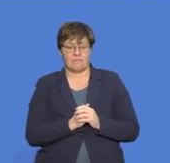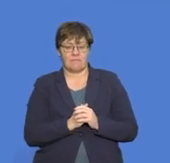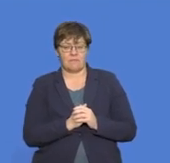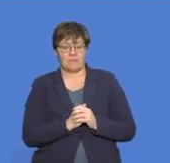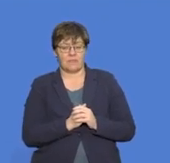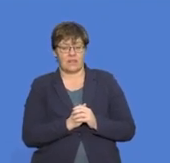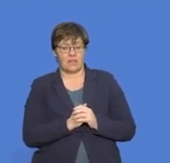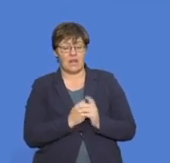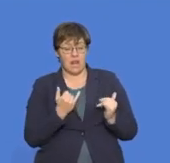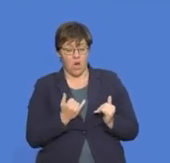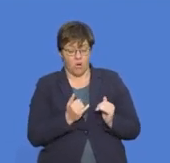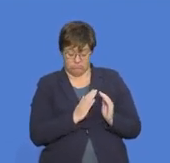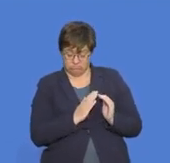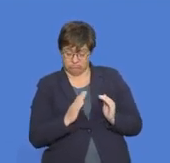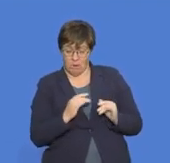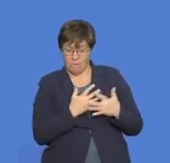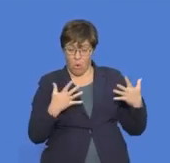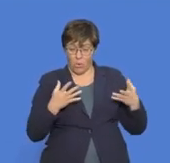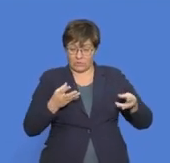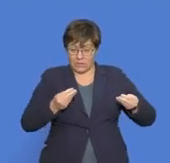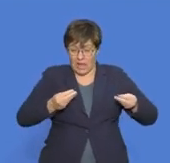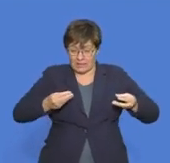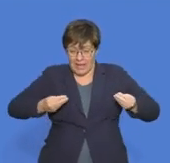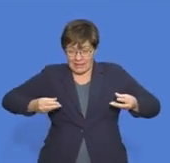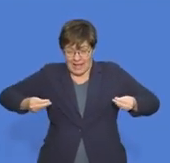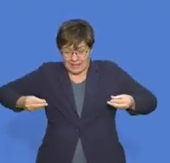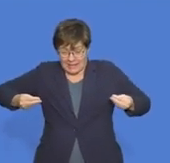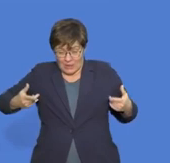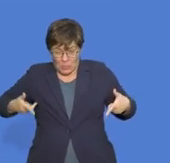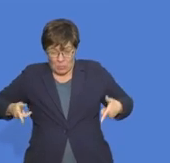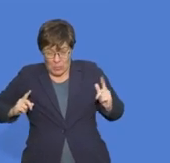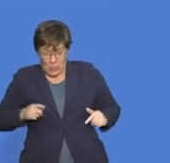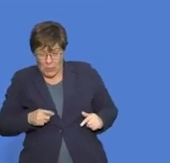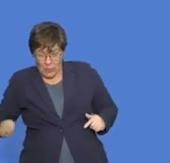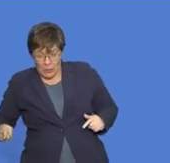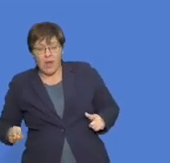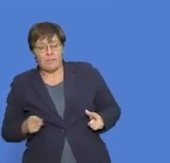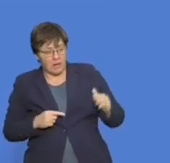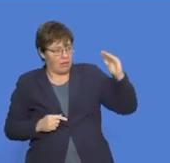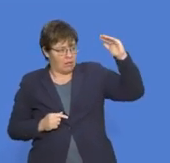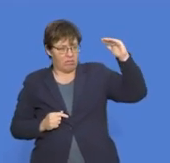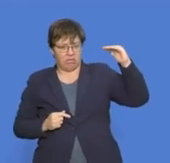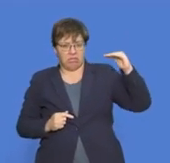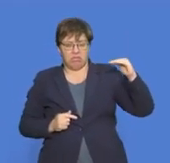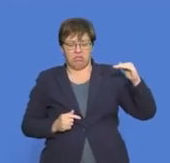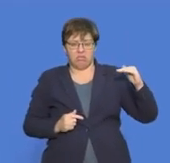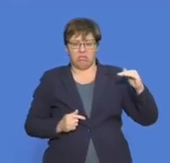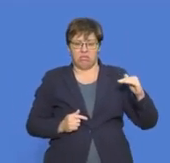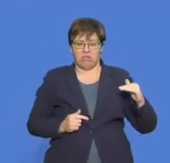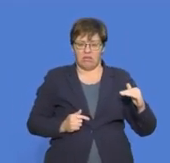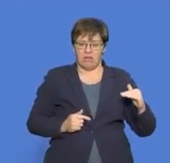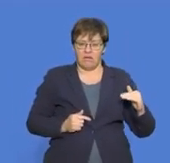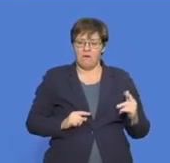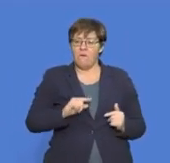Does it keep like that? No, something different happens. Because